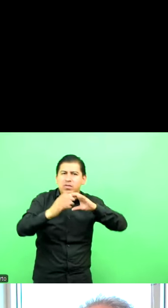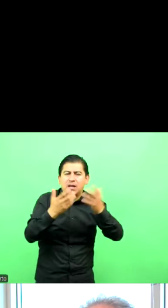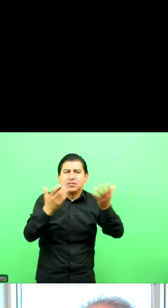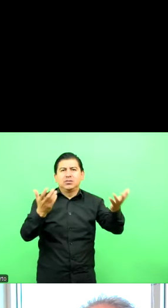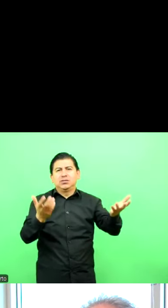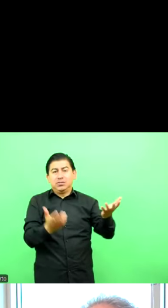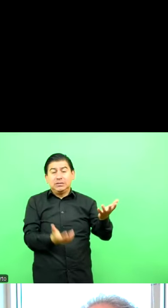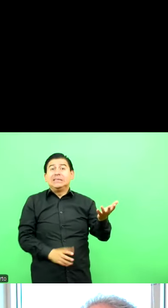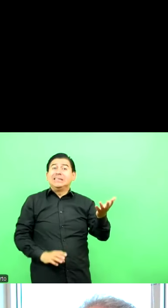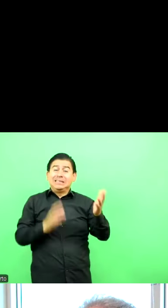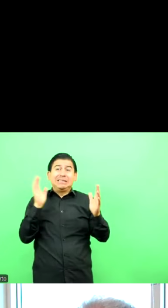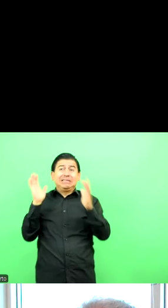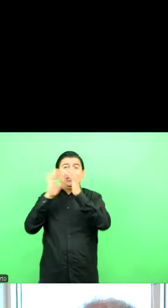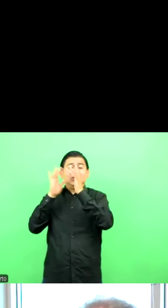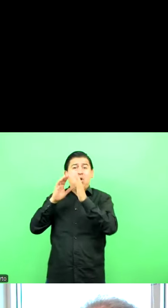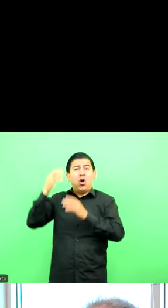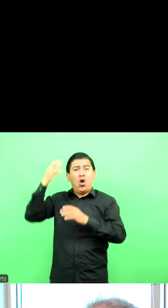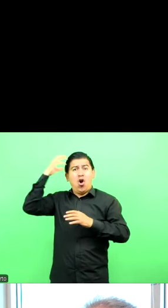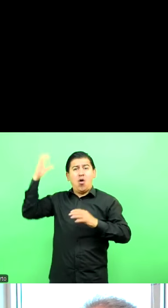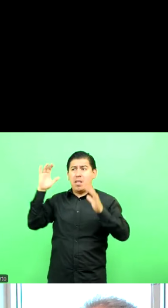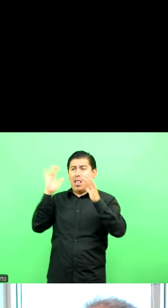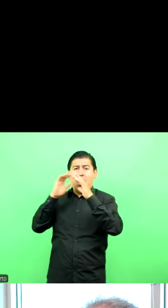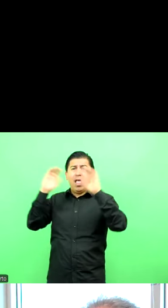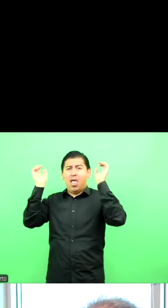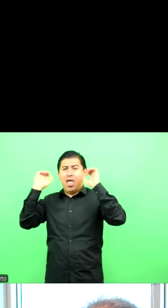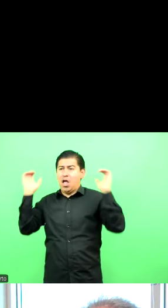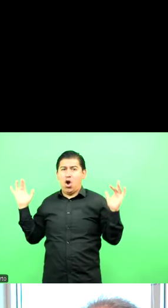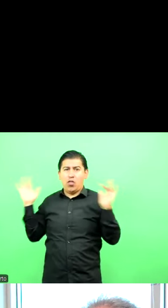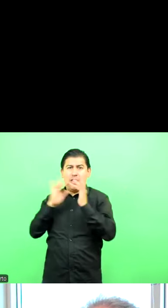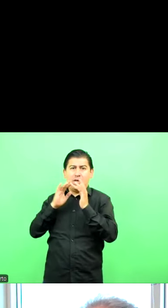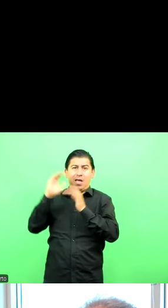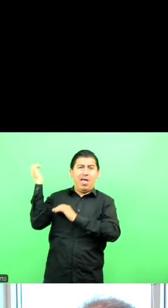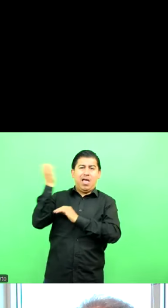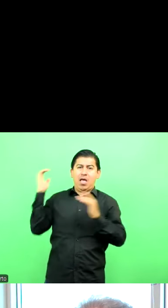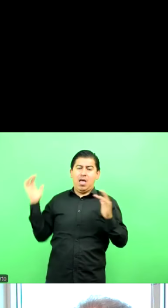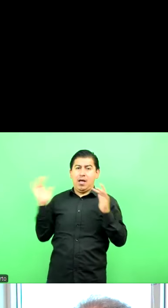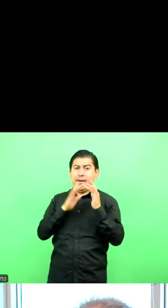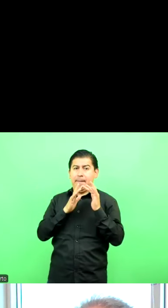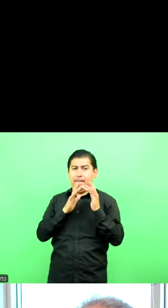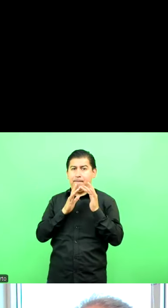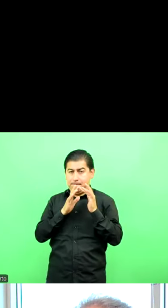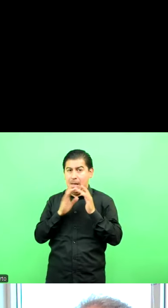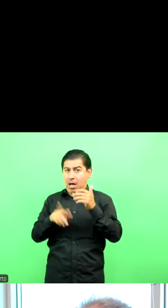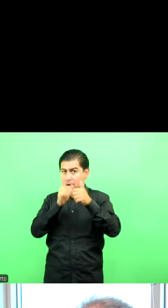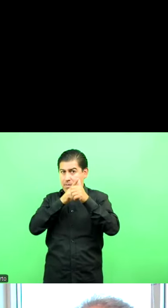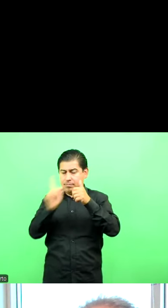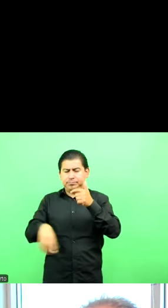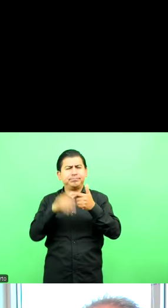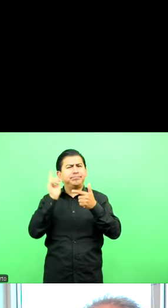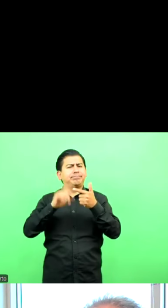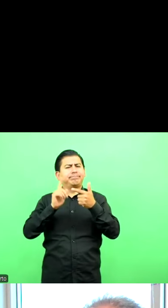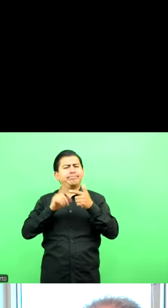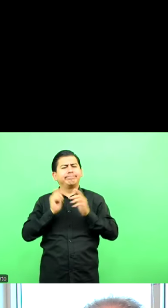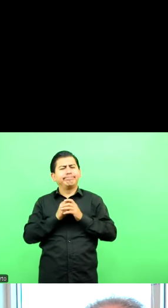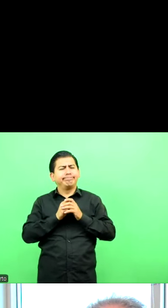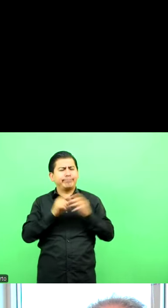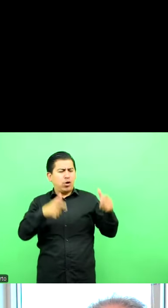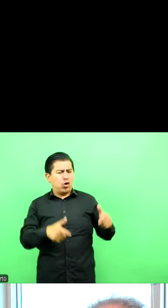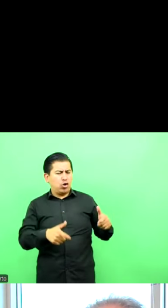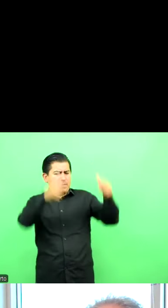Resilience to what? We discuss about the all-hazard approach. We have a different level, different